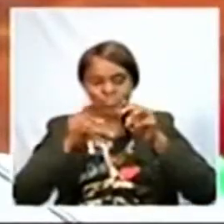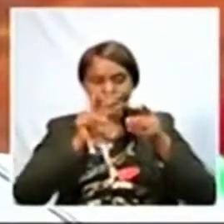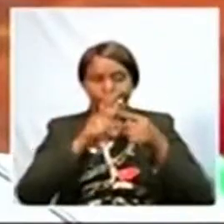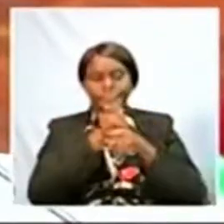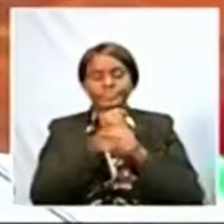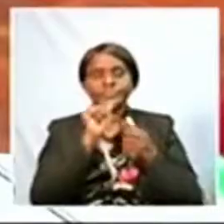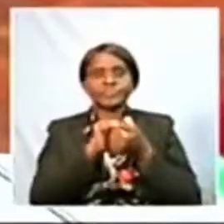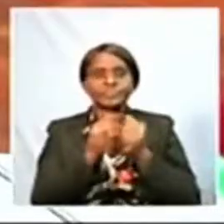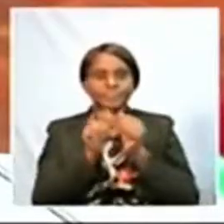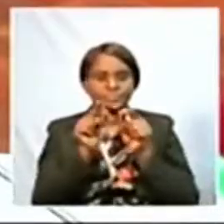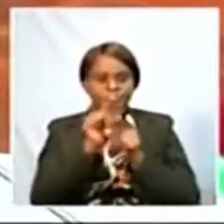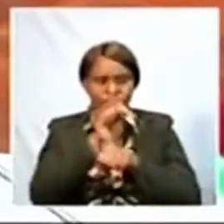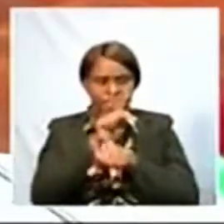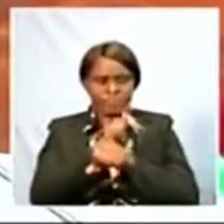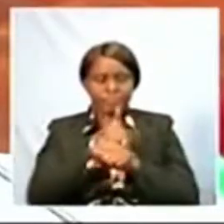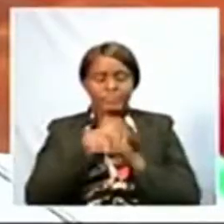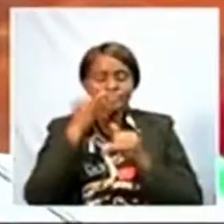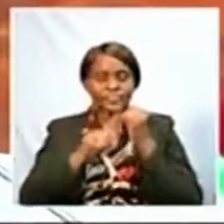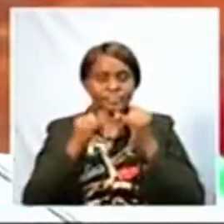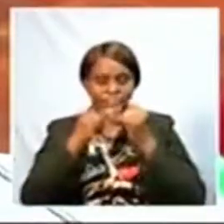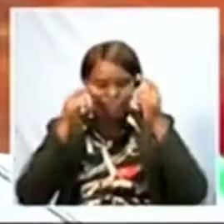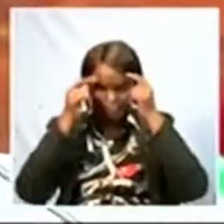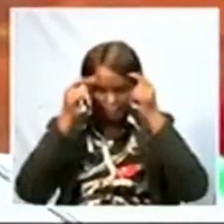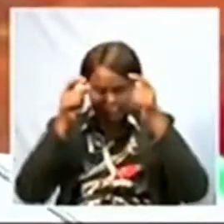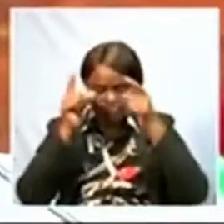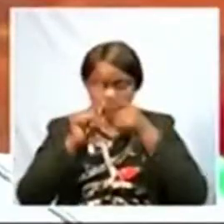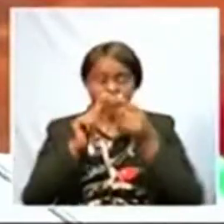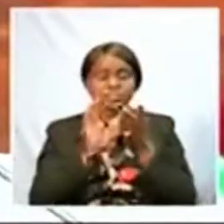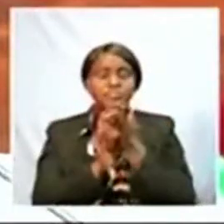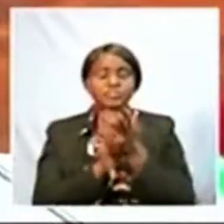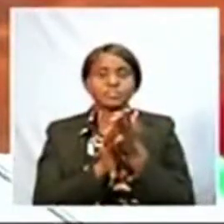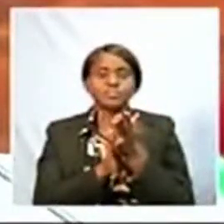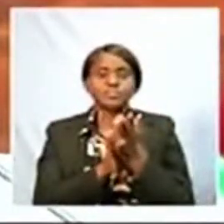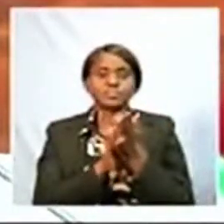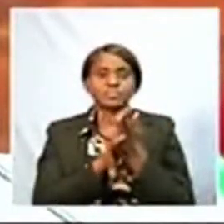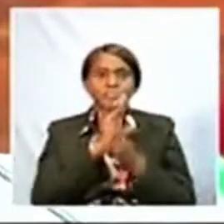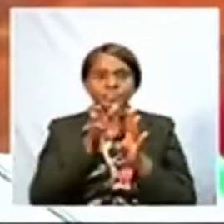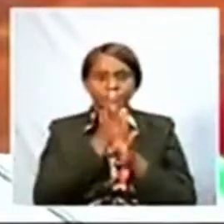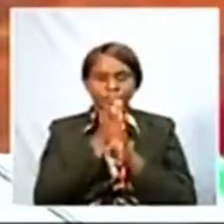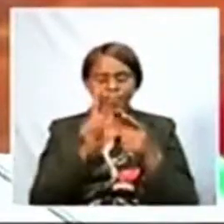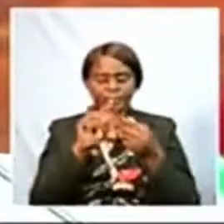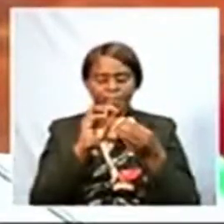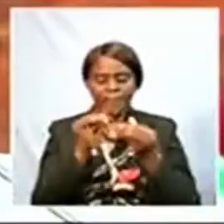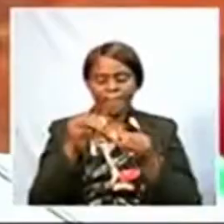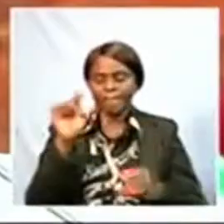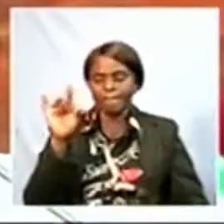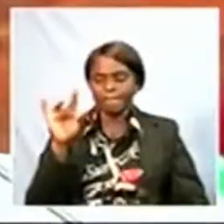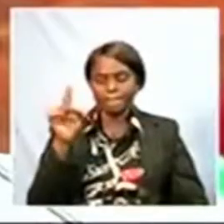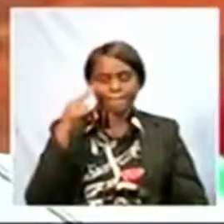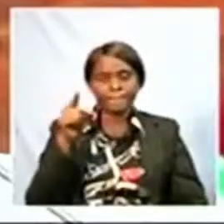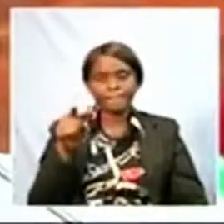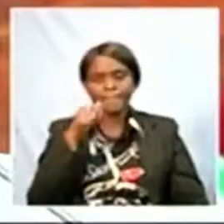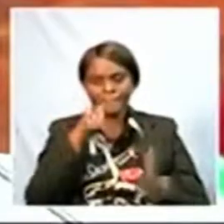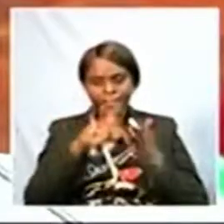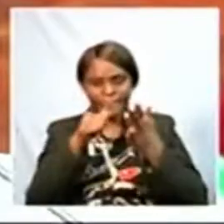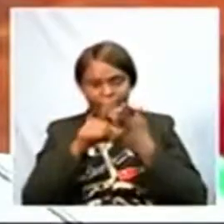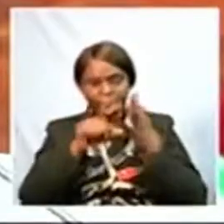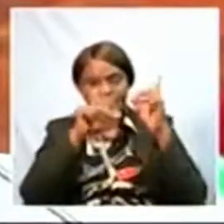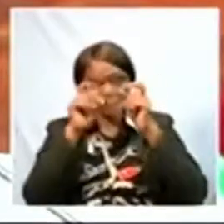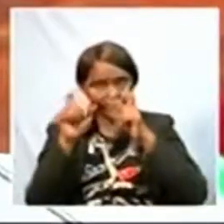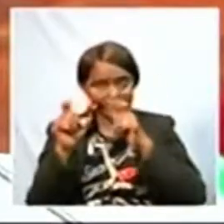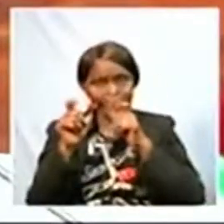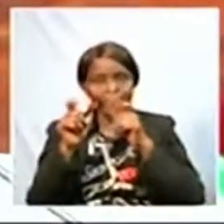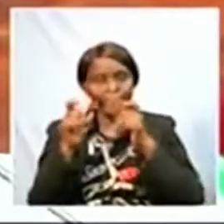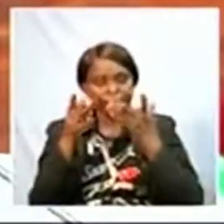defects, and the project has since been handed over to the school. Refer to Appendix 18 for engagement letters, pictures,